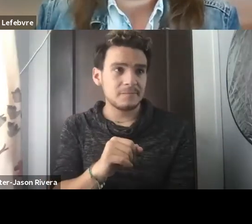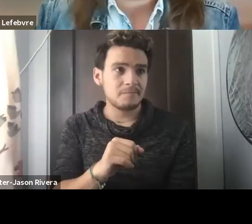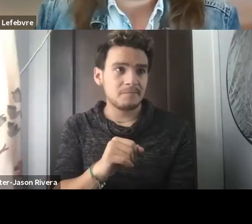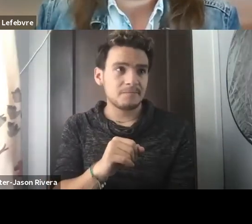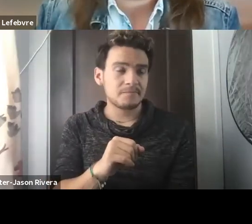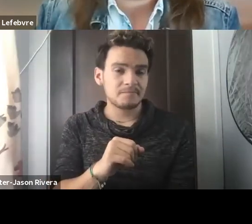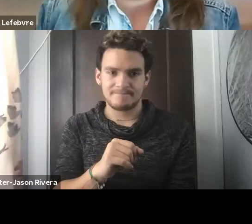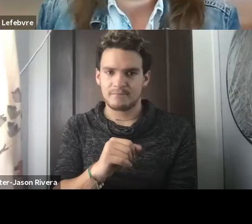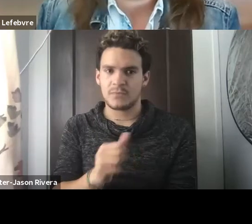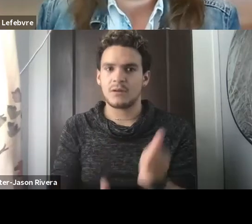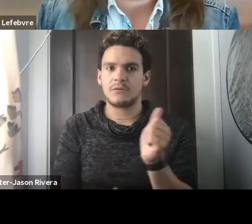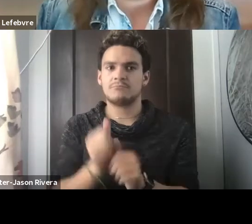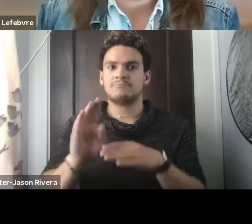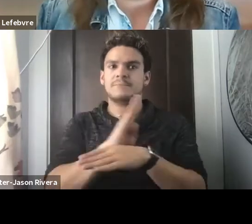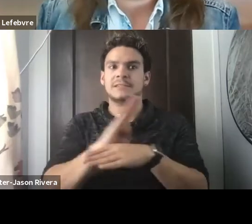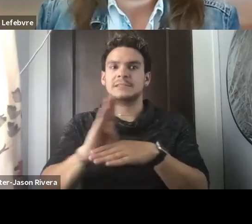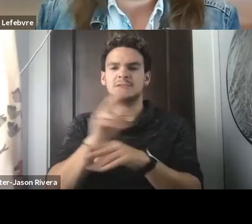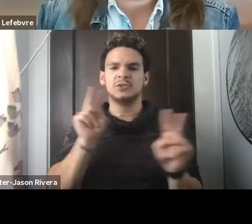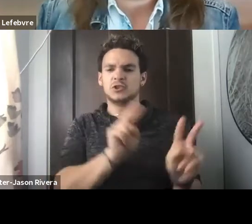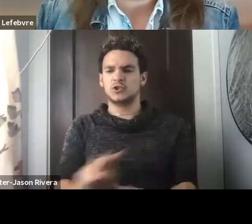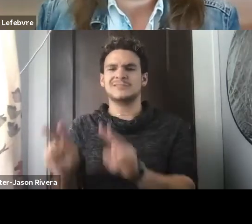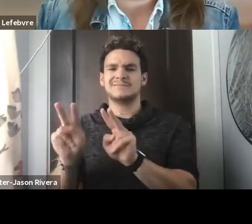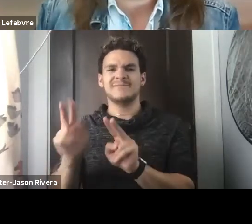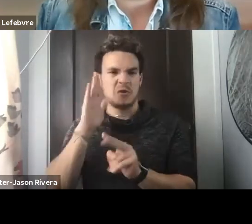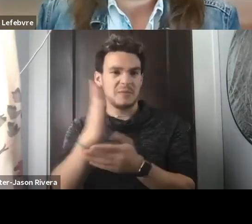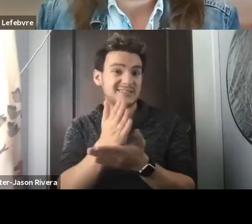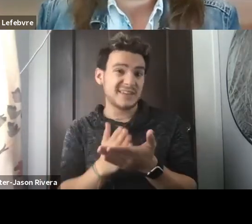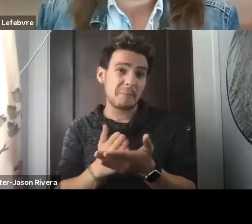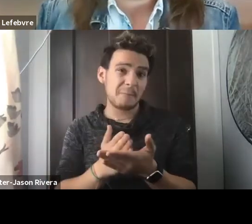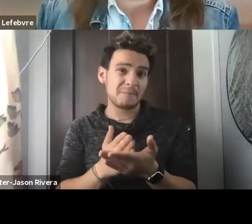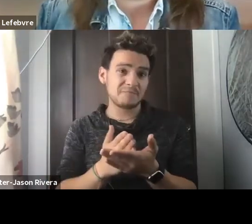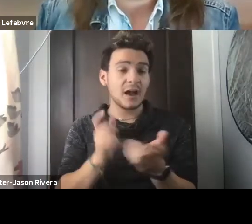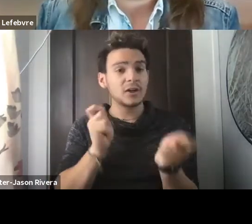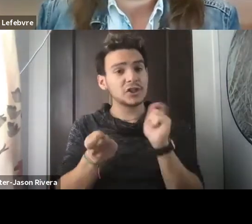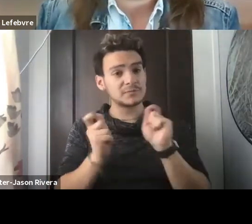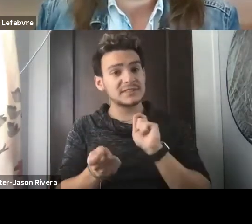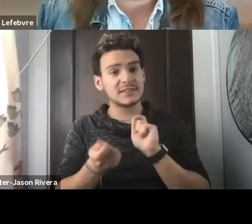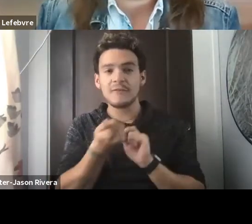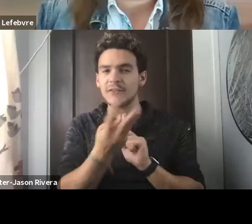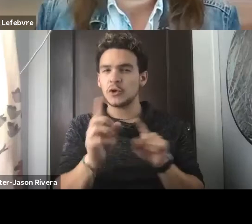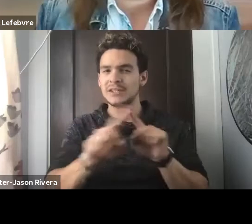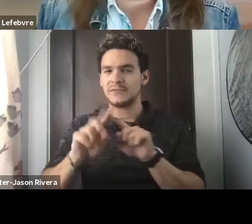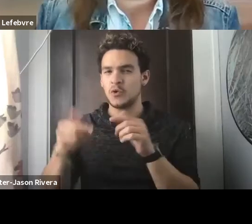large employers look at their space, there's going to be some adjustments in a couple different ways.